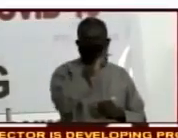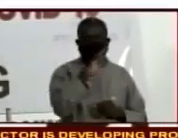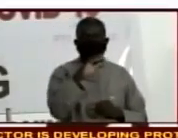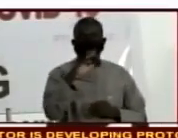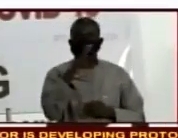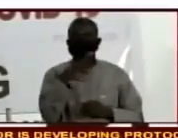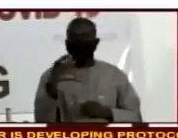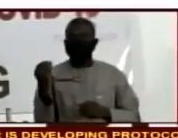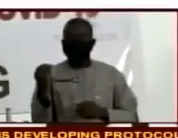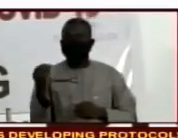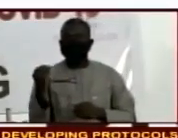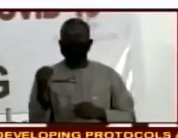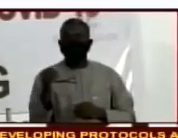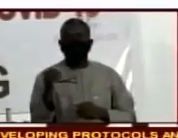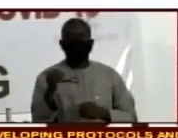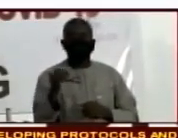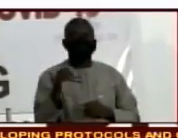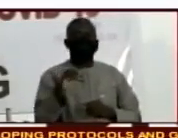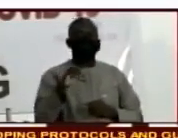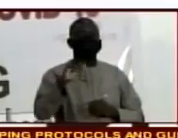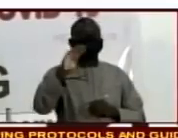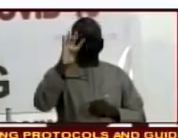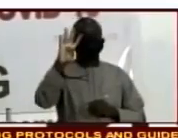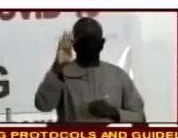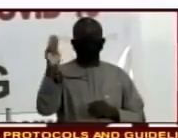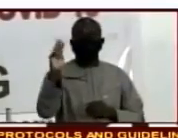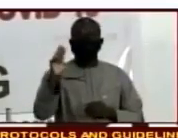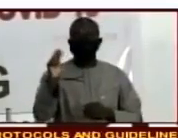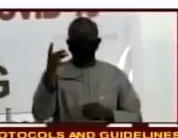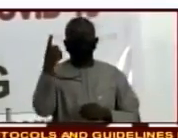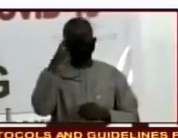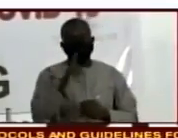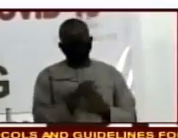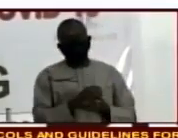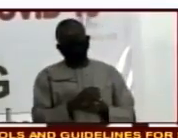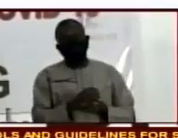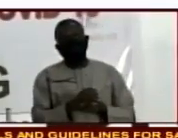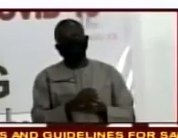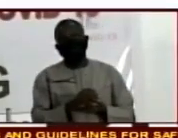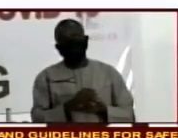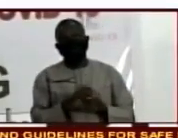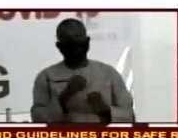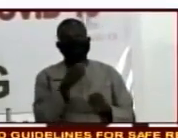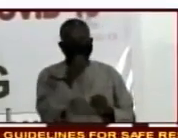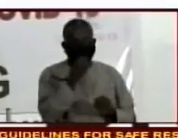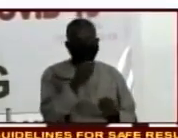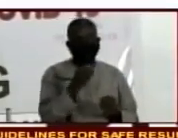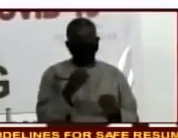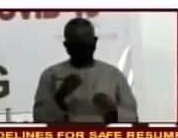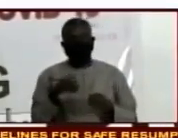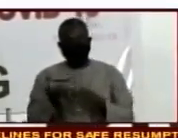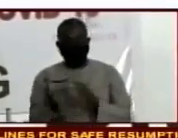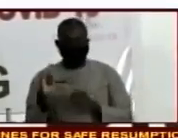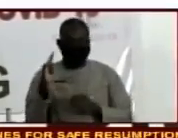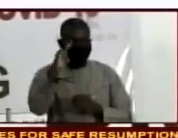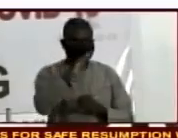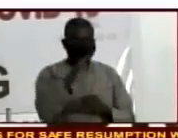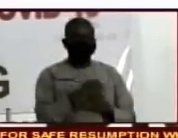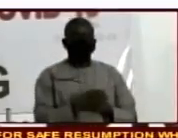and 4 billion for ground handling, catering, etc. And then the tangential 3 billion.